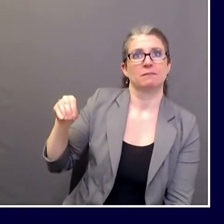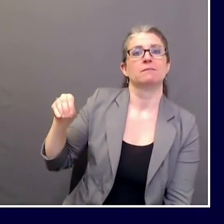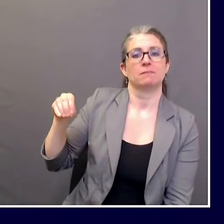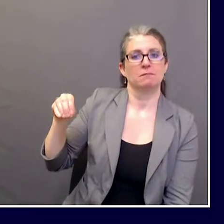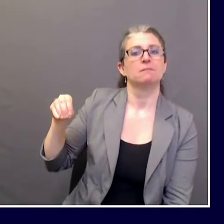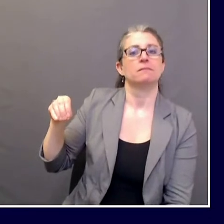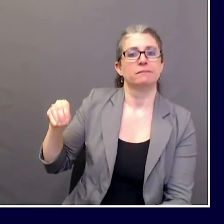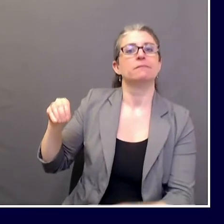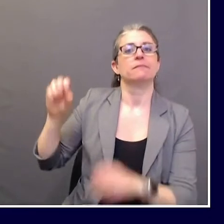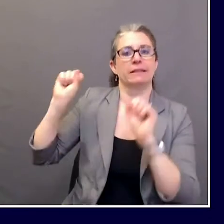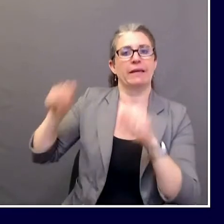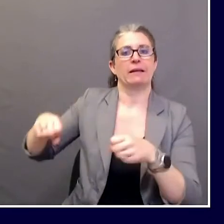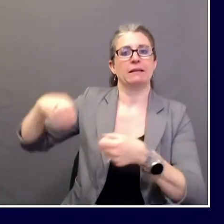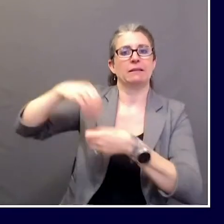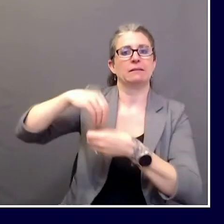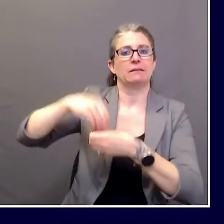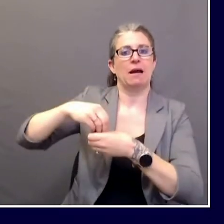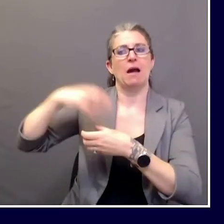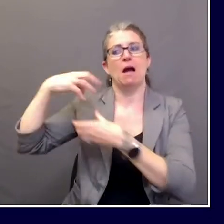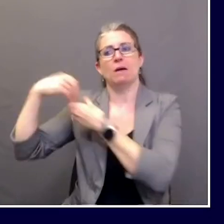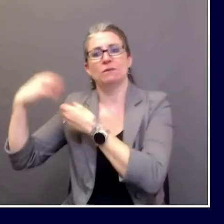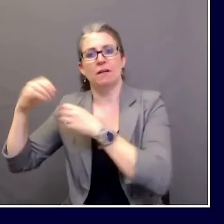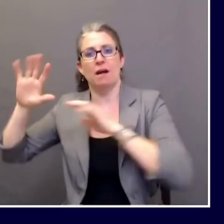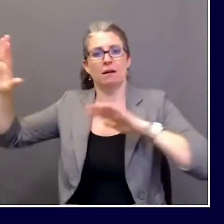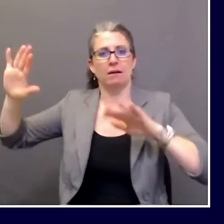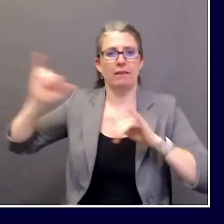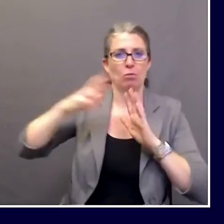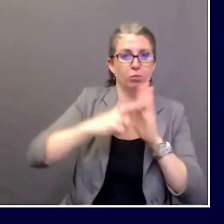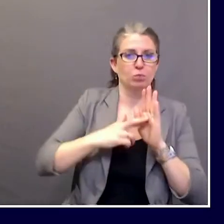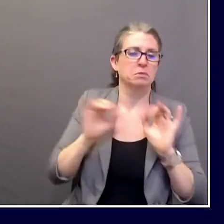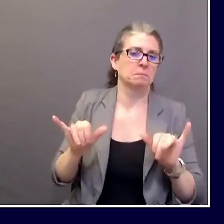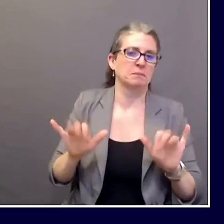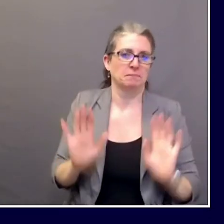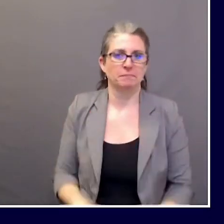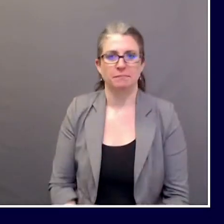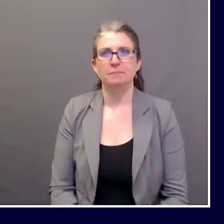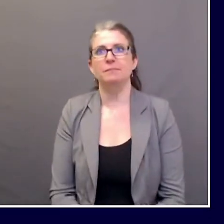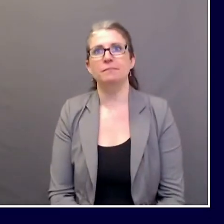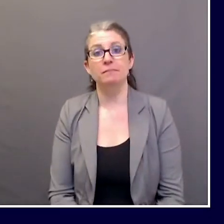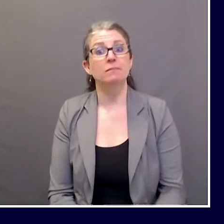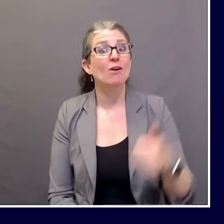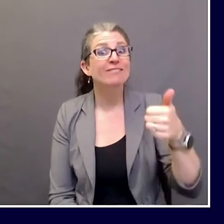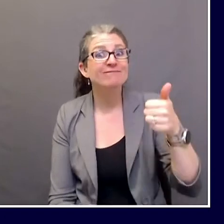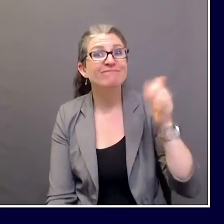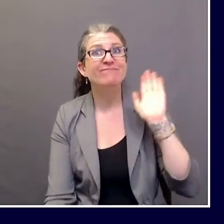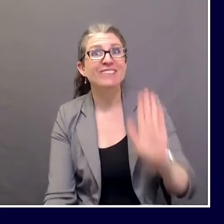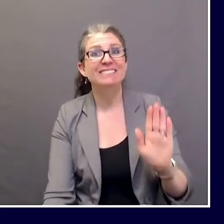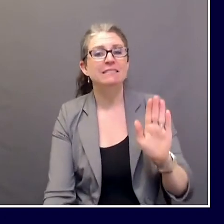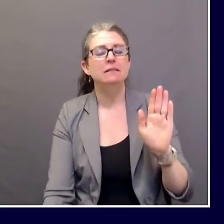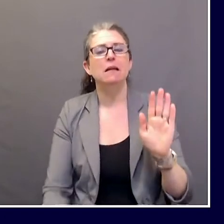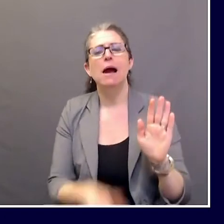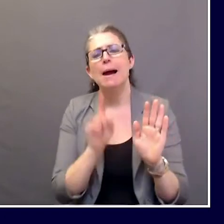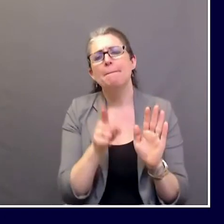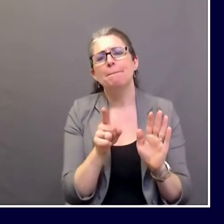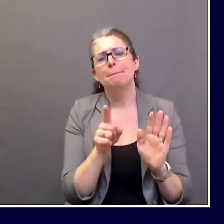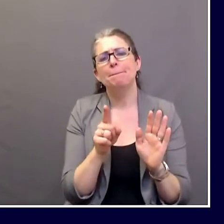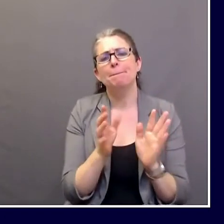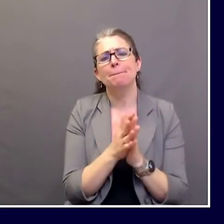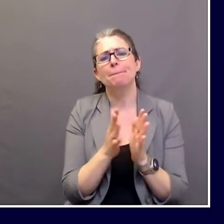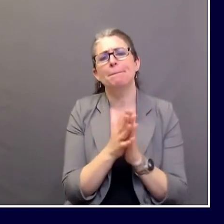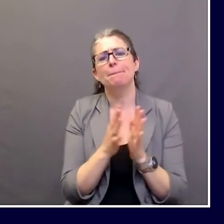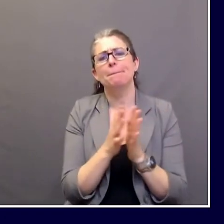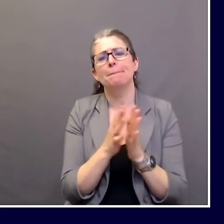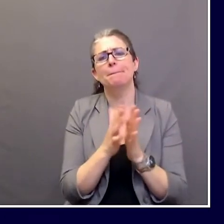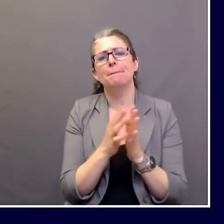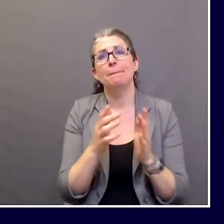final thing, and then I'll pass off to the next person. What can the state do to address any issues of hesitancy that